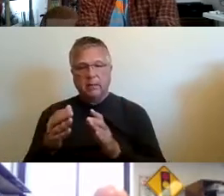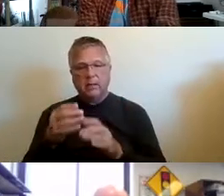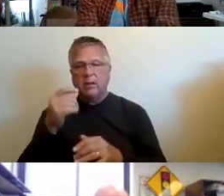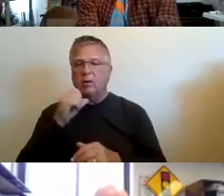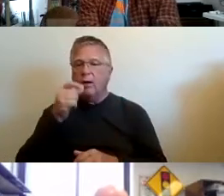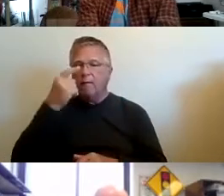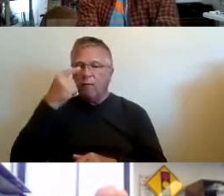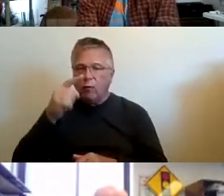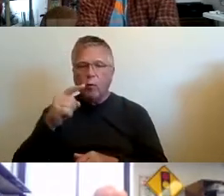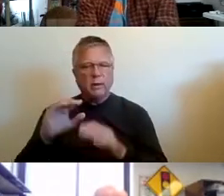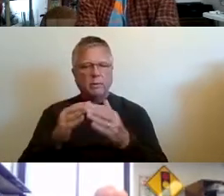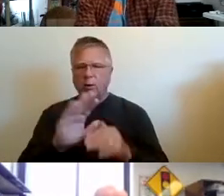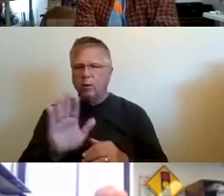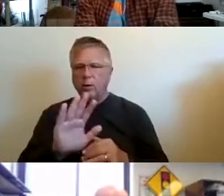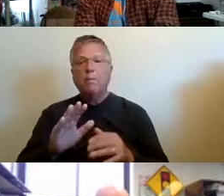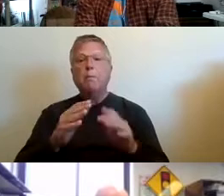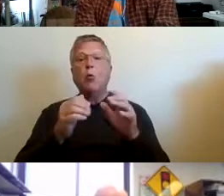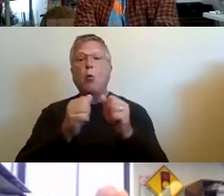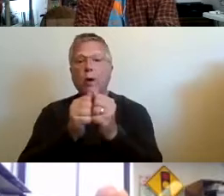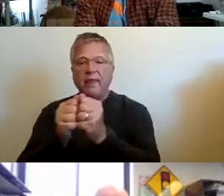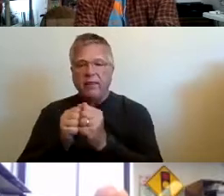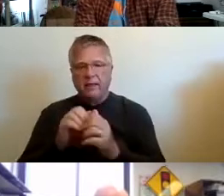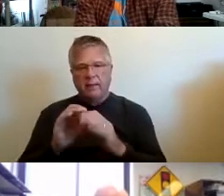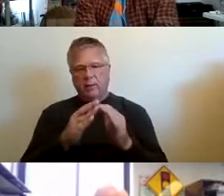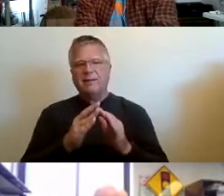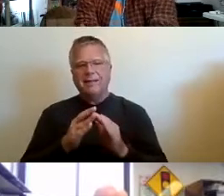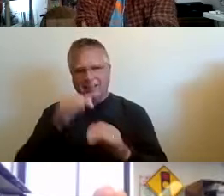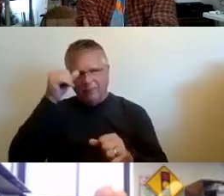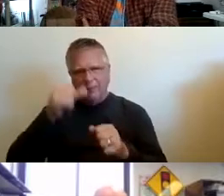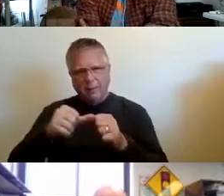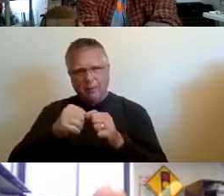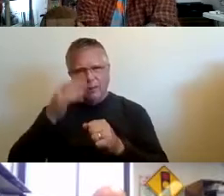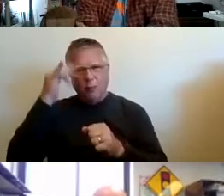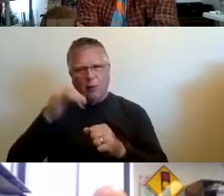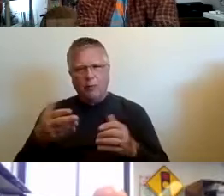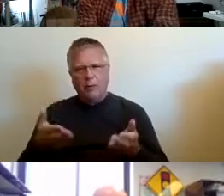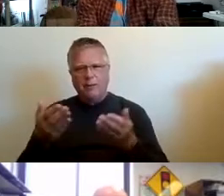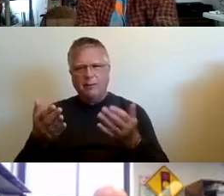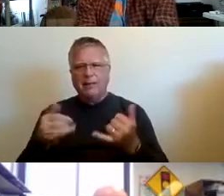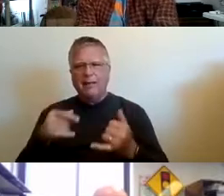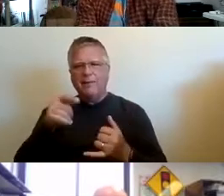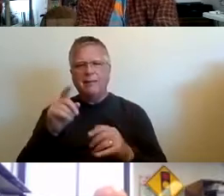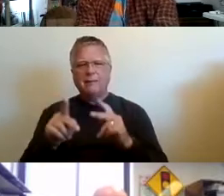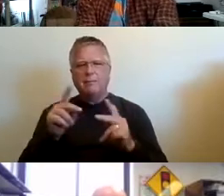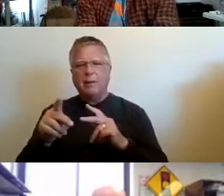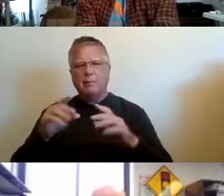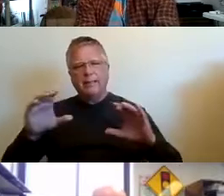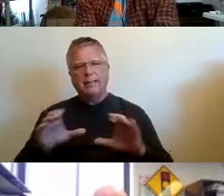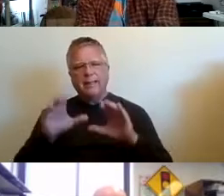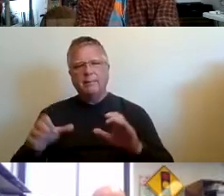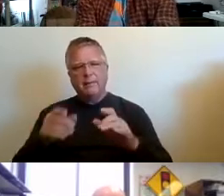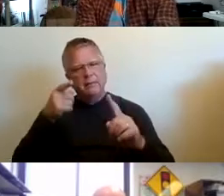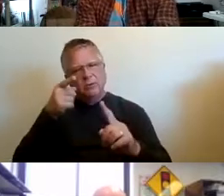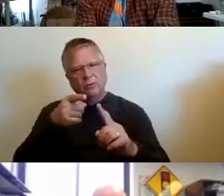but with the community. And with that, keep in mind today, like we are here, that's our public engagement strategy. We want to